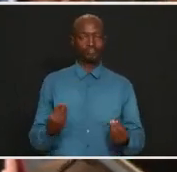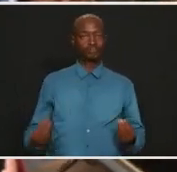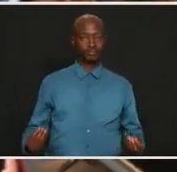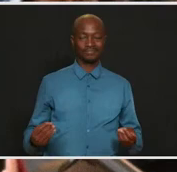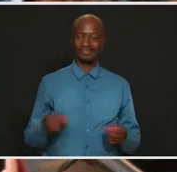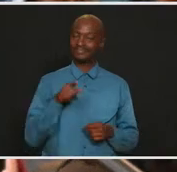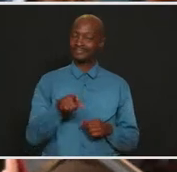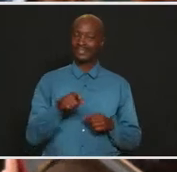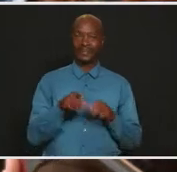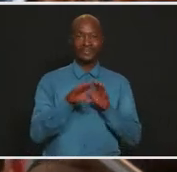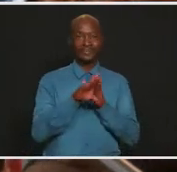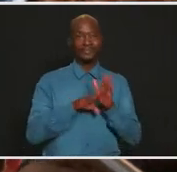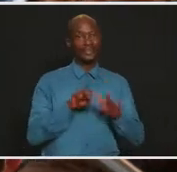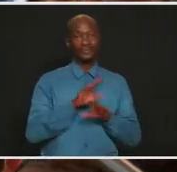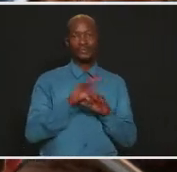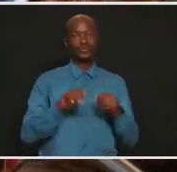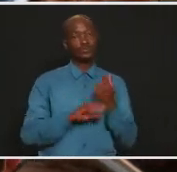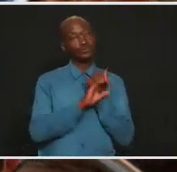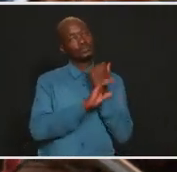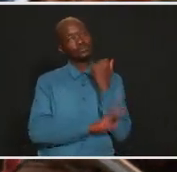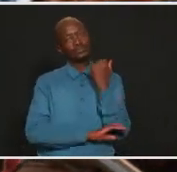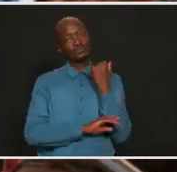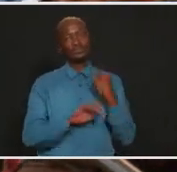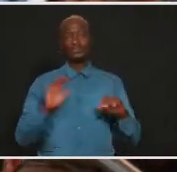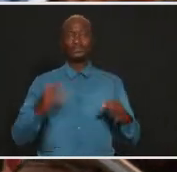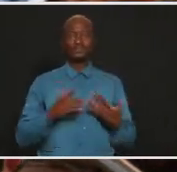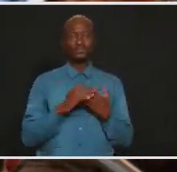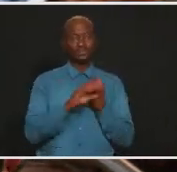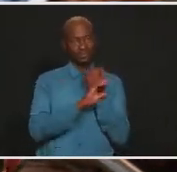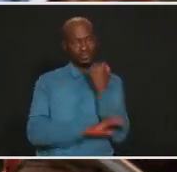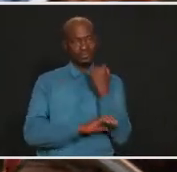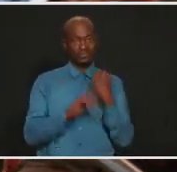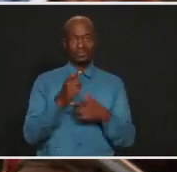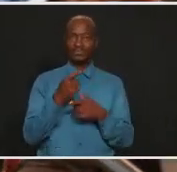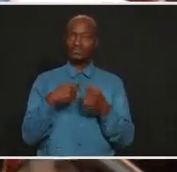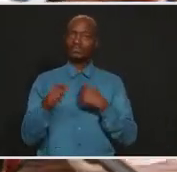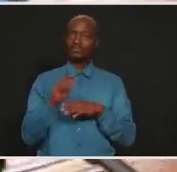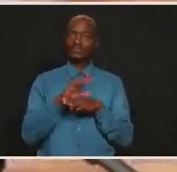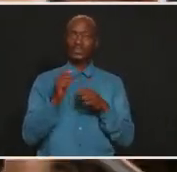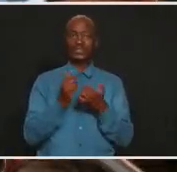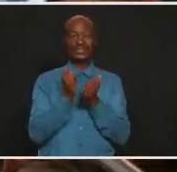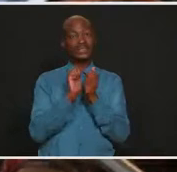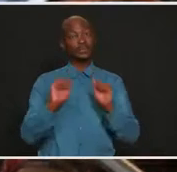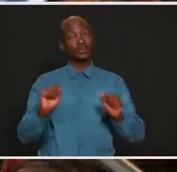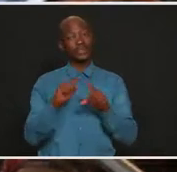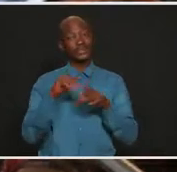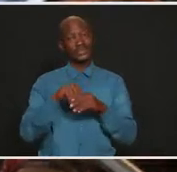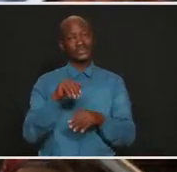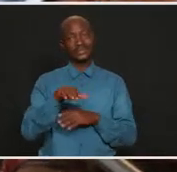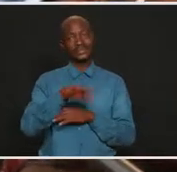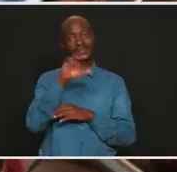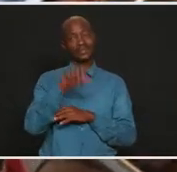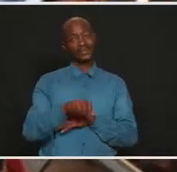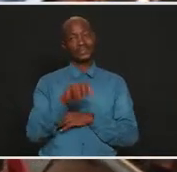unconstitutional how can we say that the Bill of Rights is a Cornerstone of democracy in South Africa if we allow this